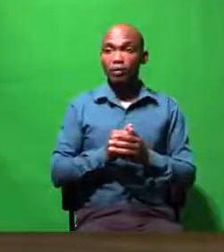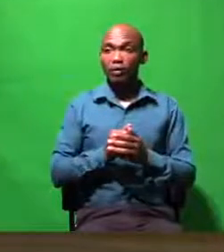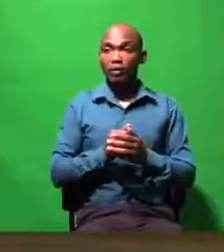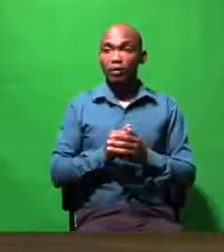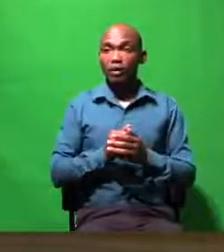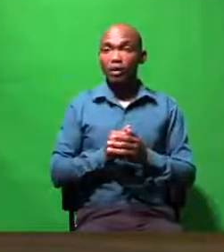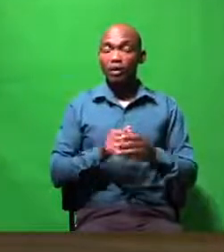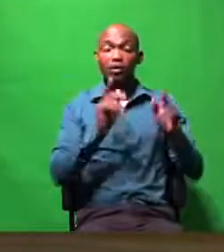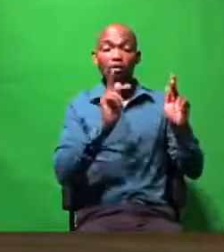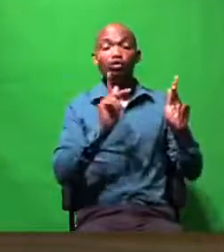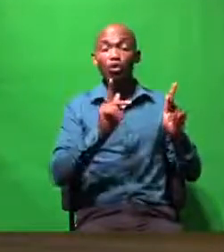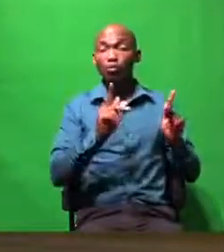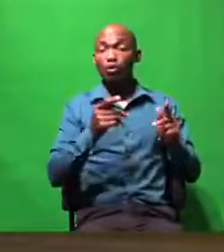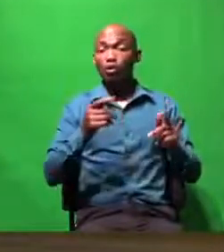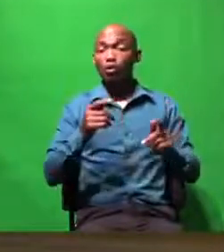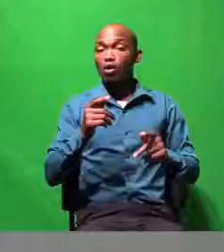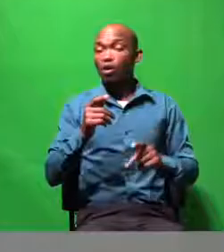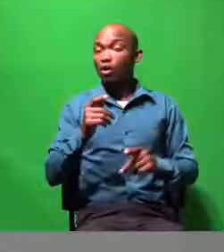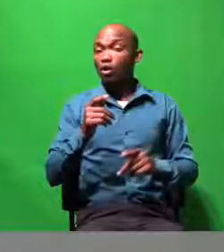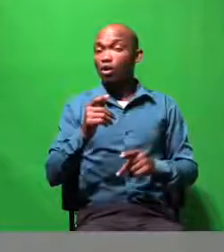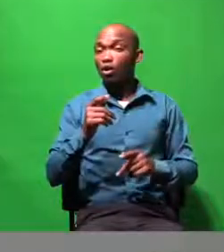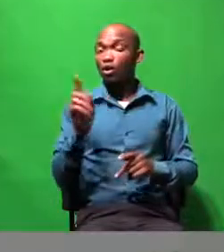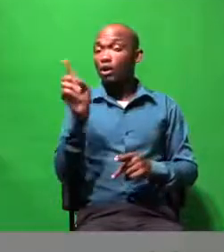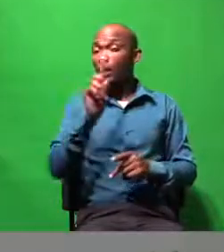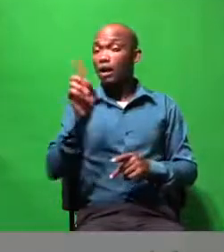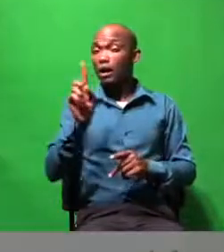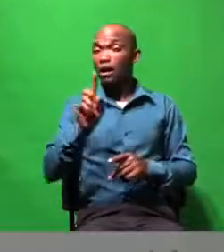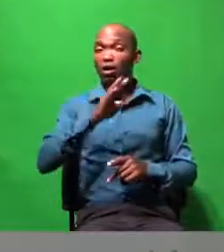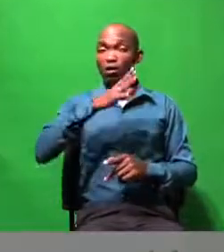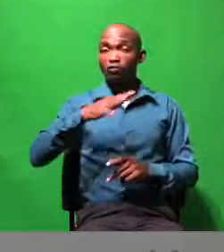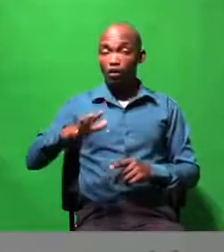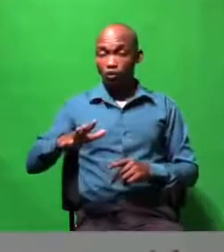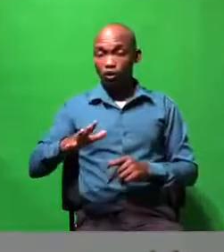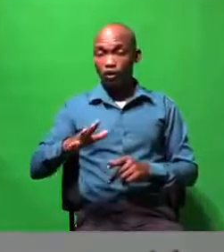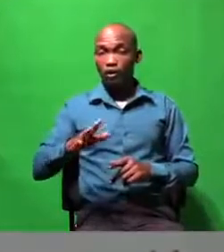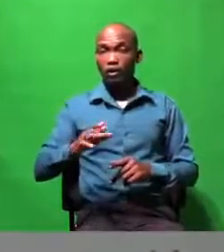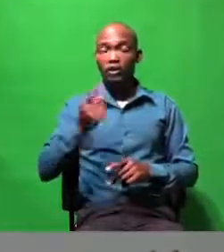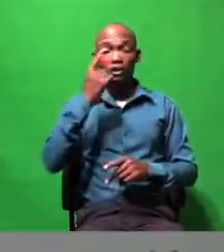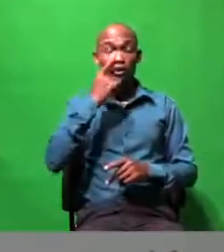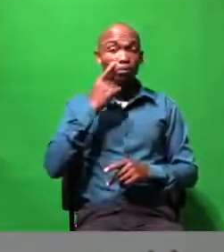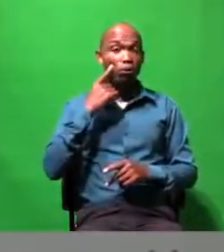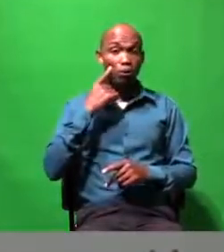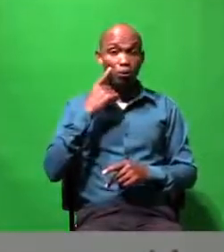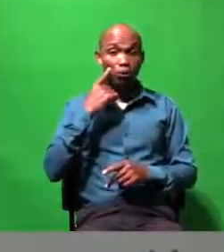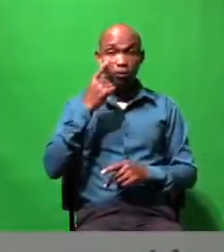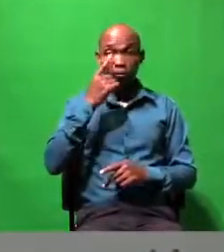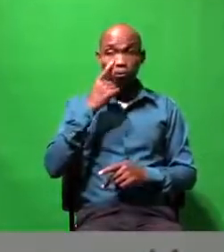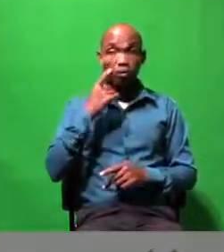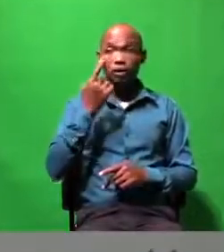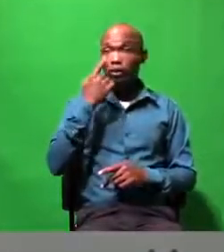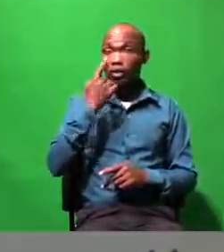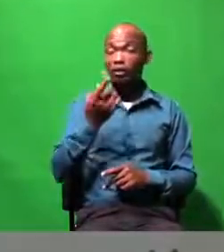color is this, blue ones. We can say this is Indian, Atlantic, Pacific, and this